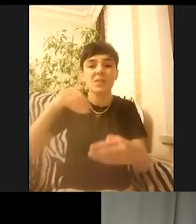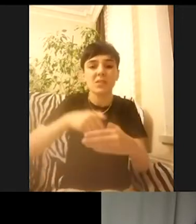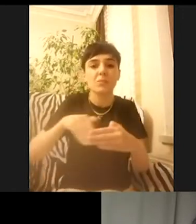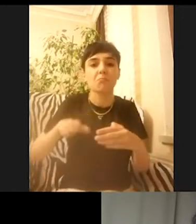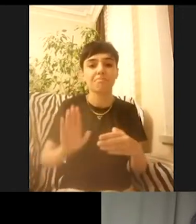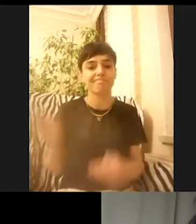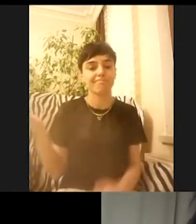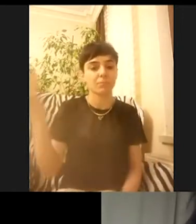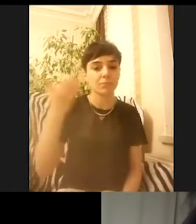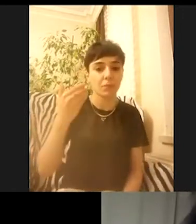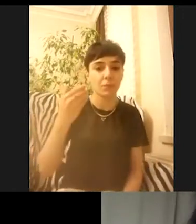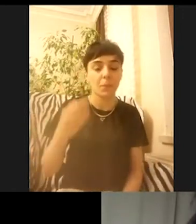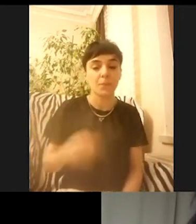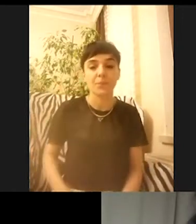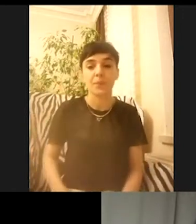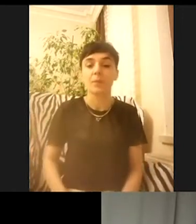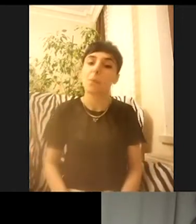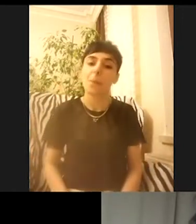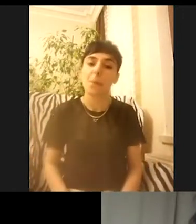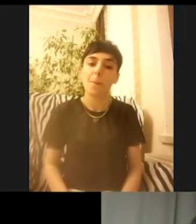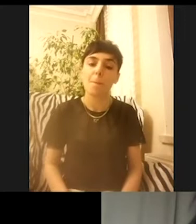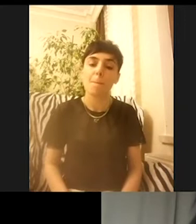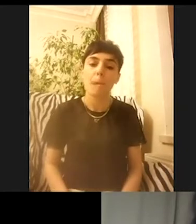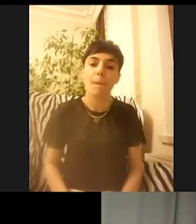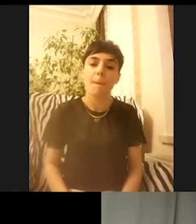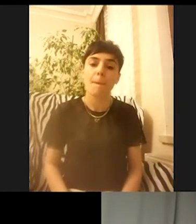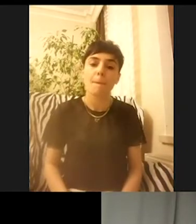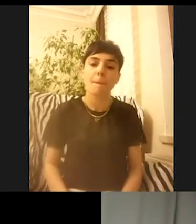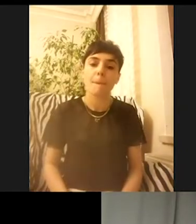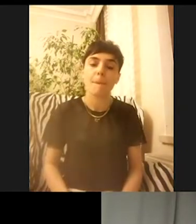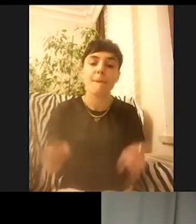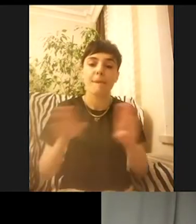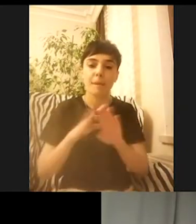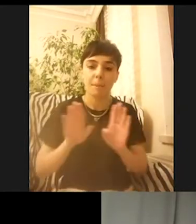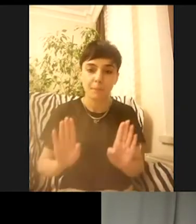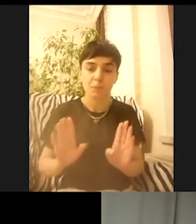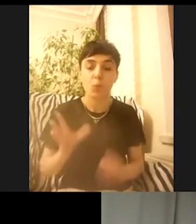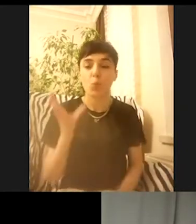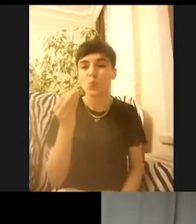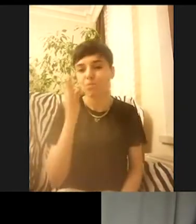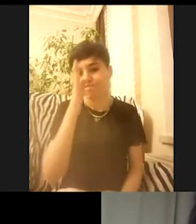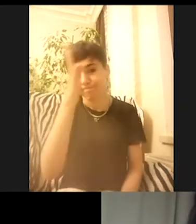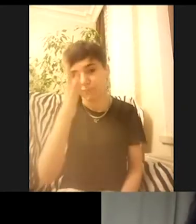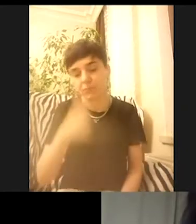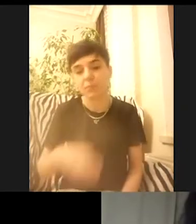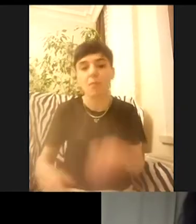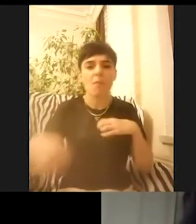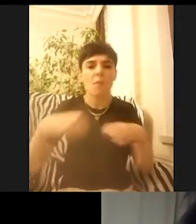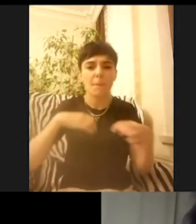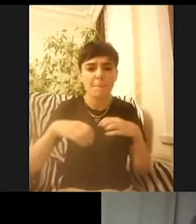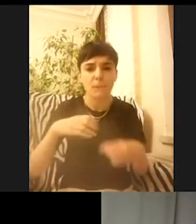been subjected to serious legal and institutional discrimination since the day it was founded in